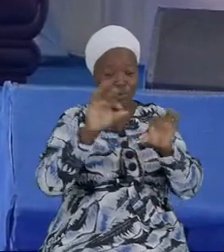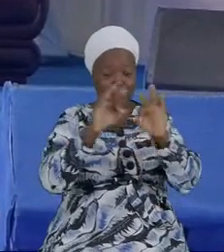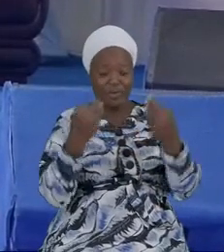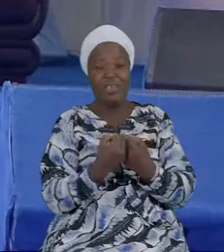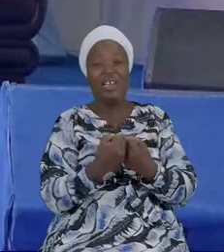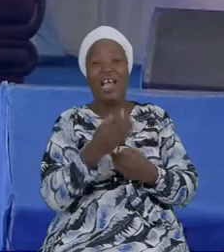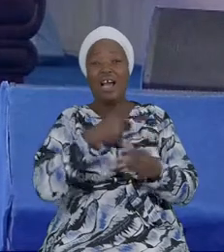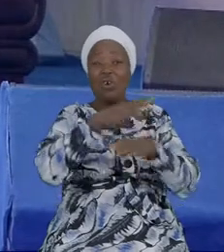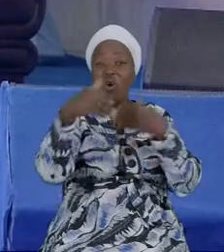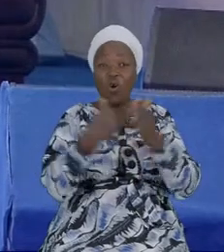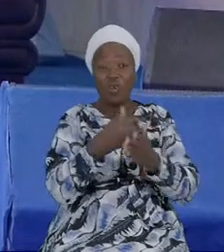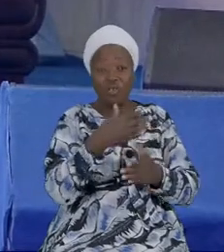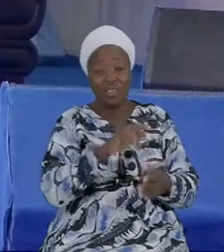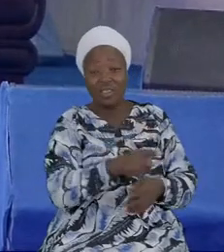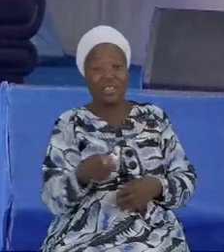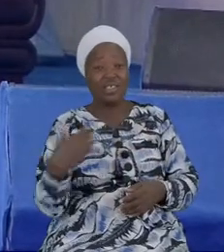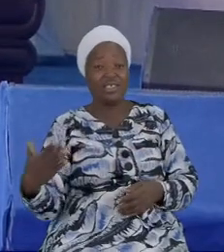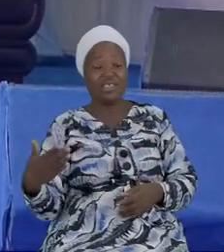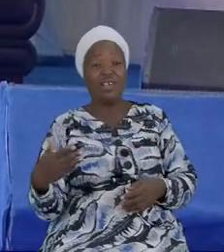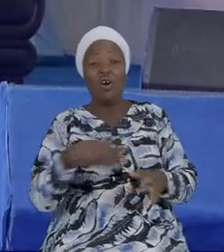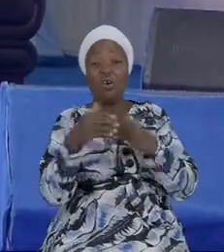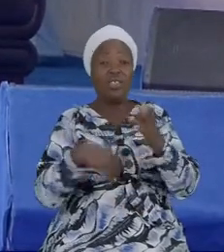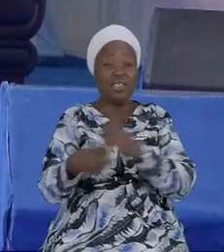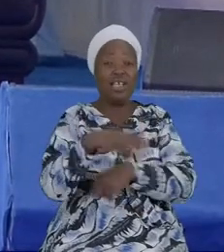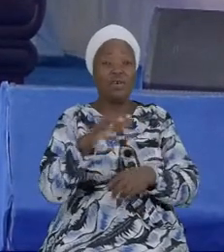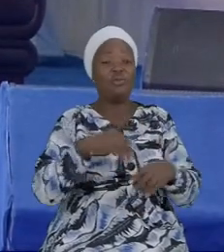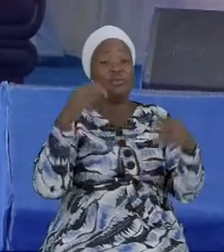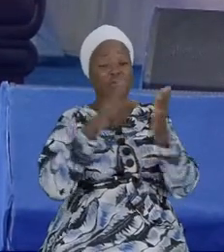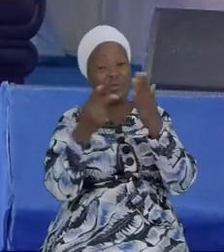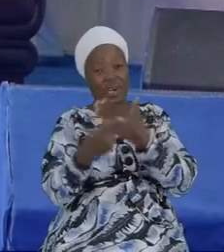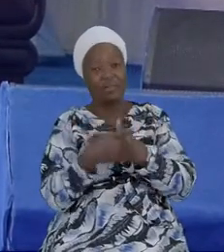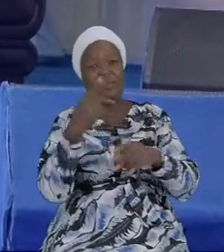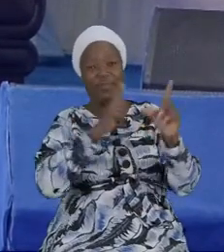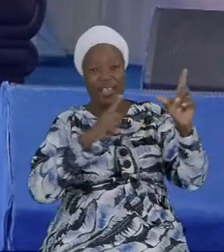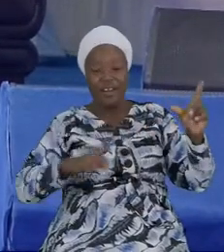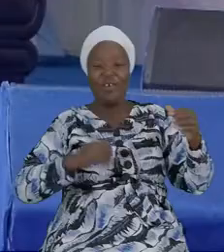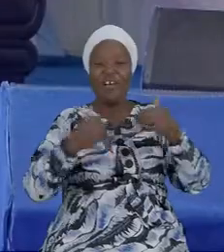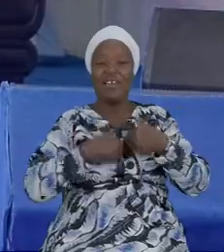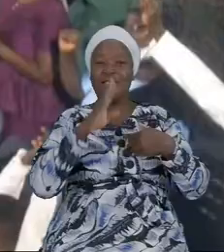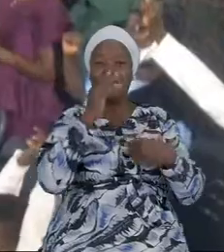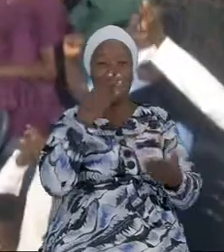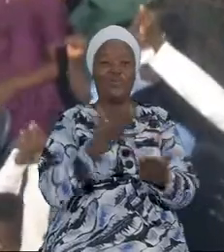all these 6 days of the crusade, the Lord has been good.